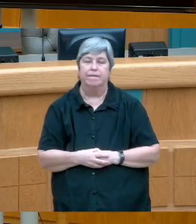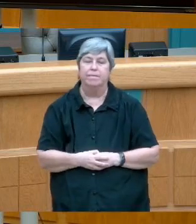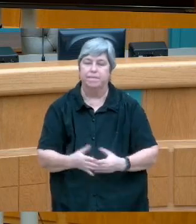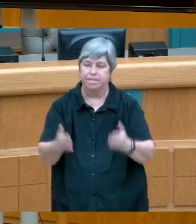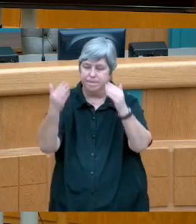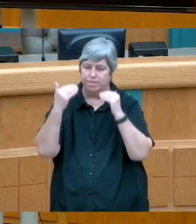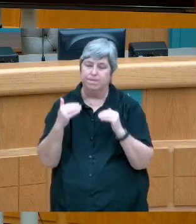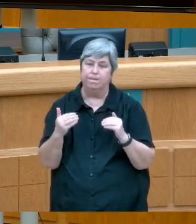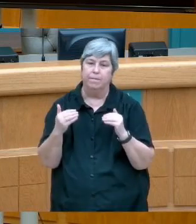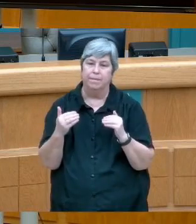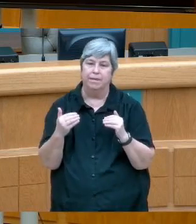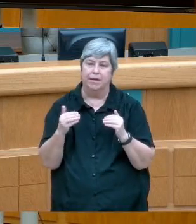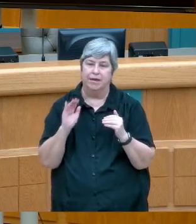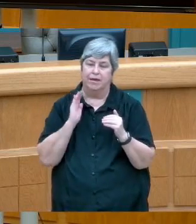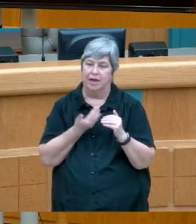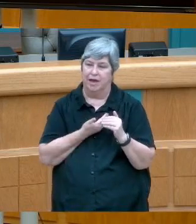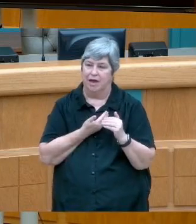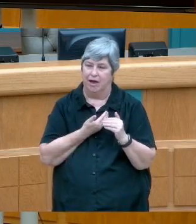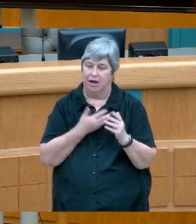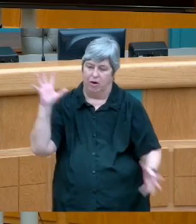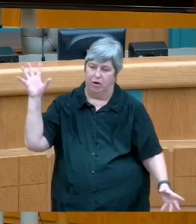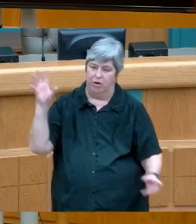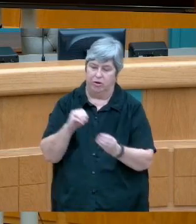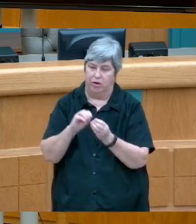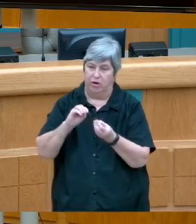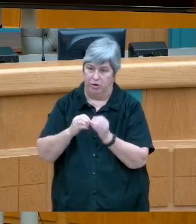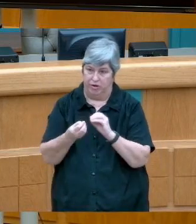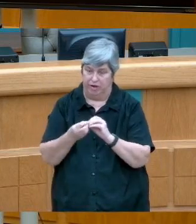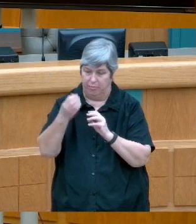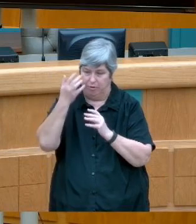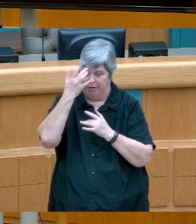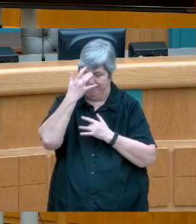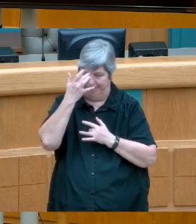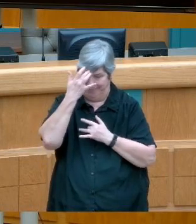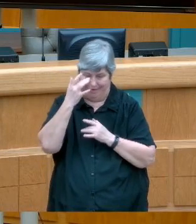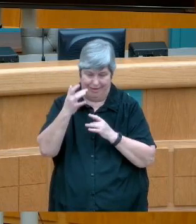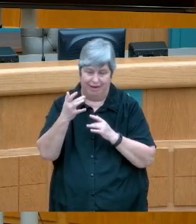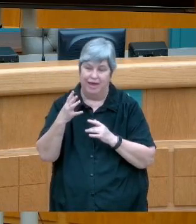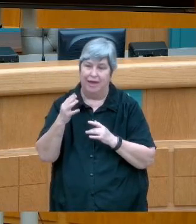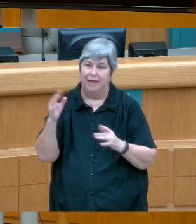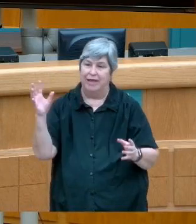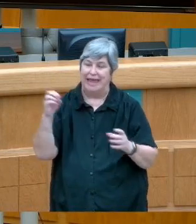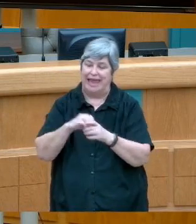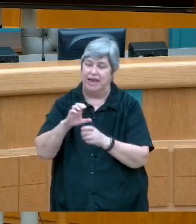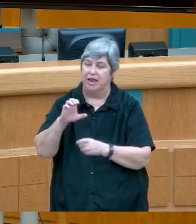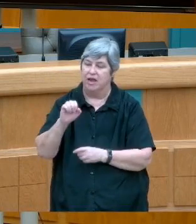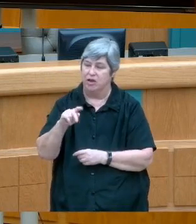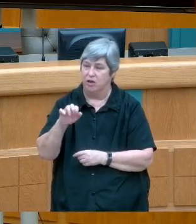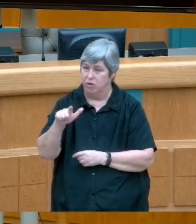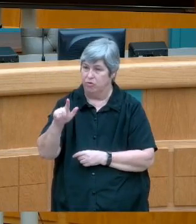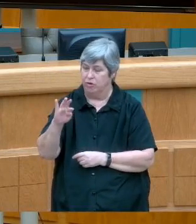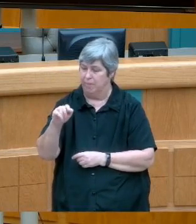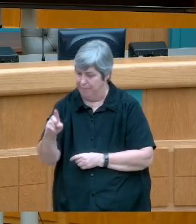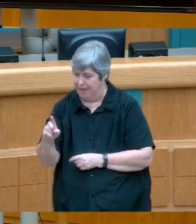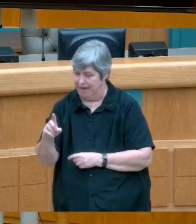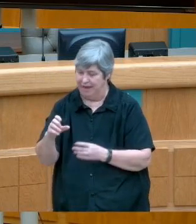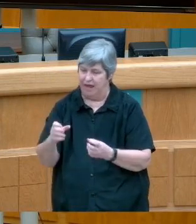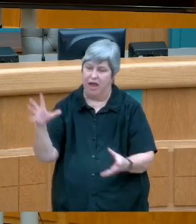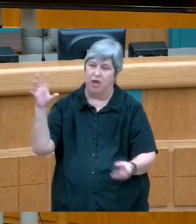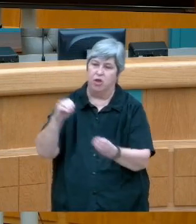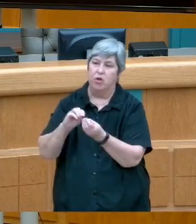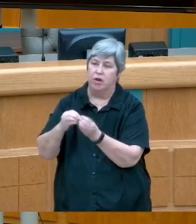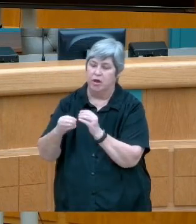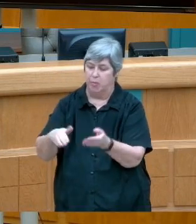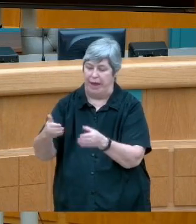Okay, so this is our cumulative number of cases in the Coastal Bend area and cumulative number of fatalities in the Coastal Bend